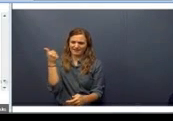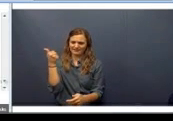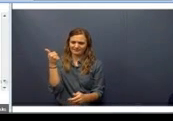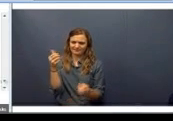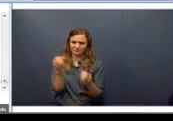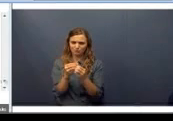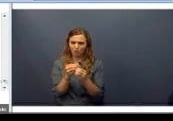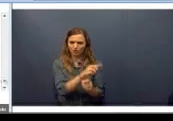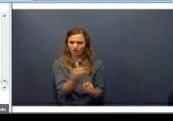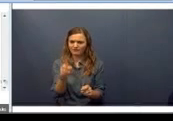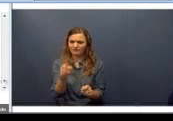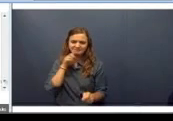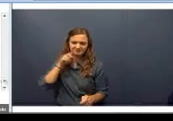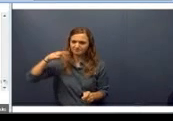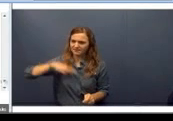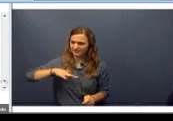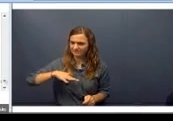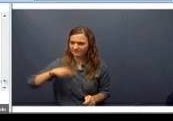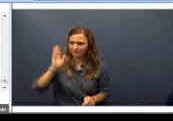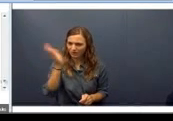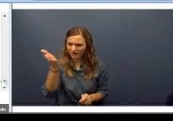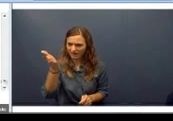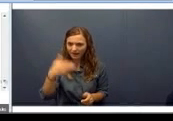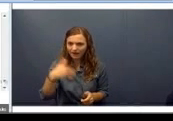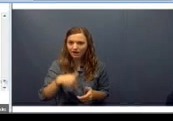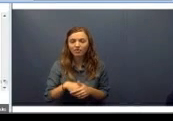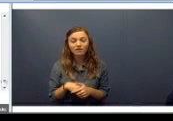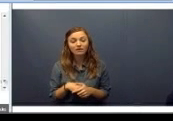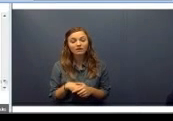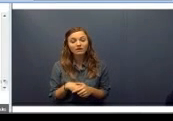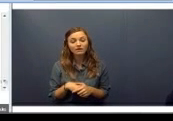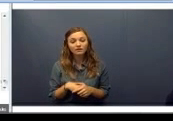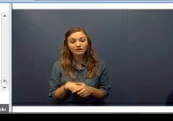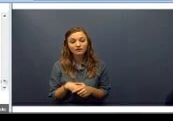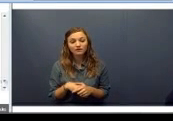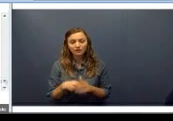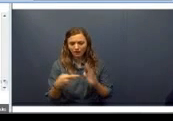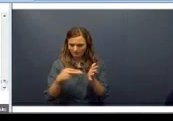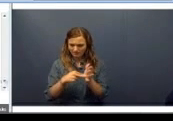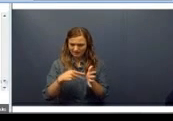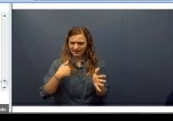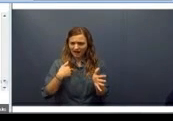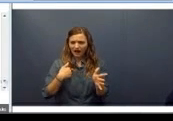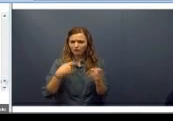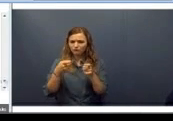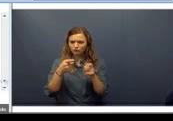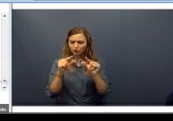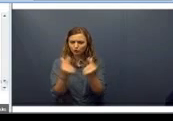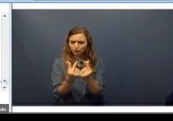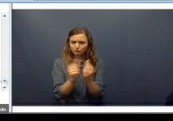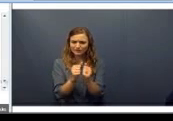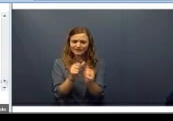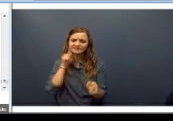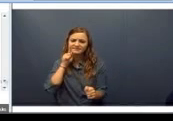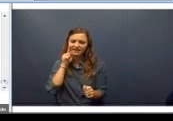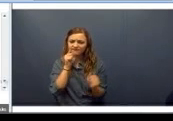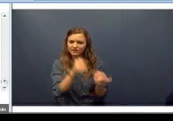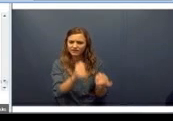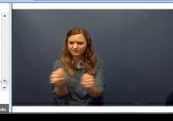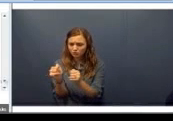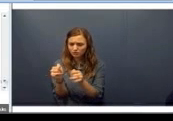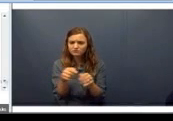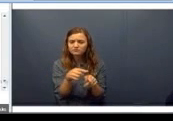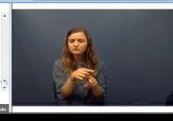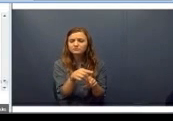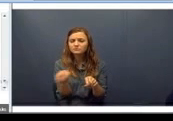deaf individual, that might work more toward their benefit. If you're running, I've run